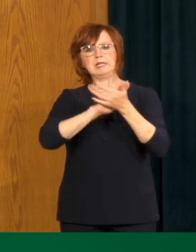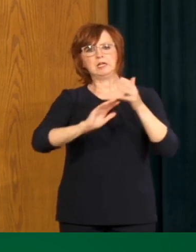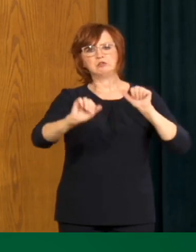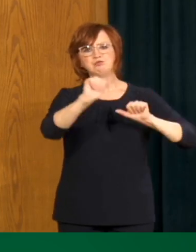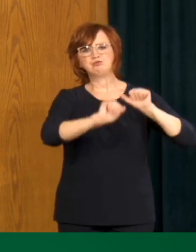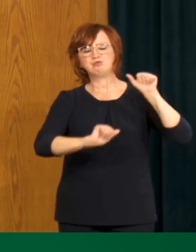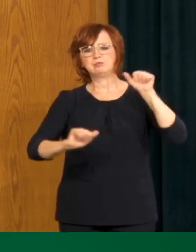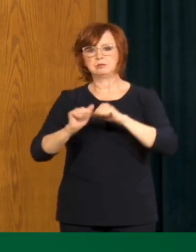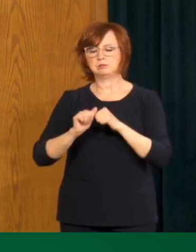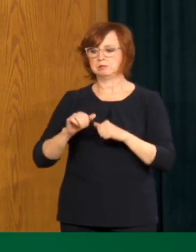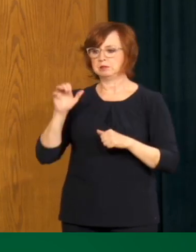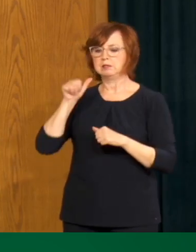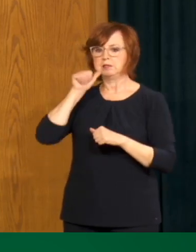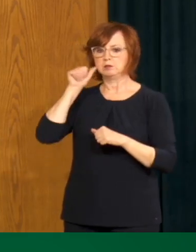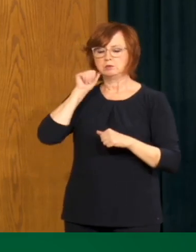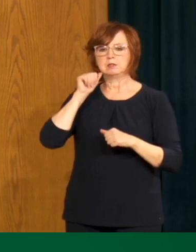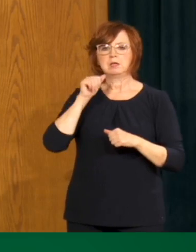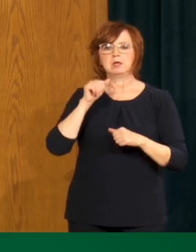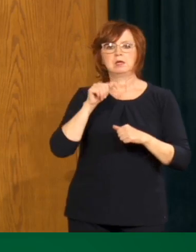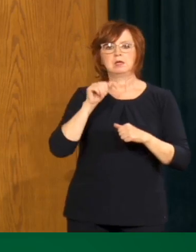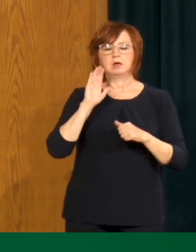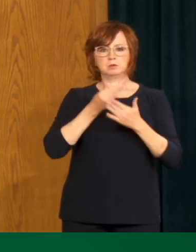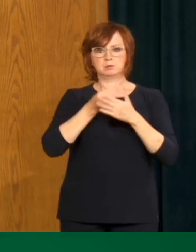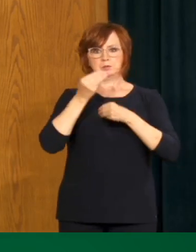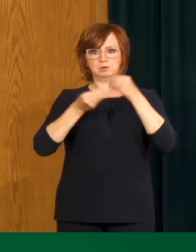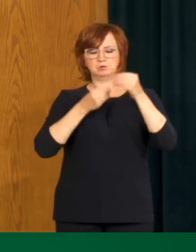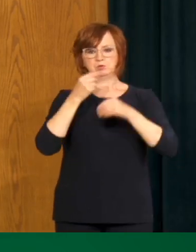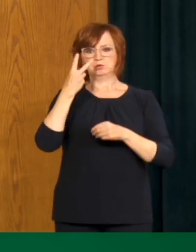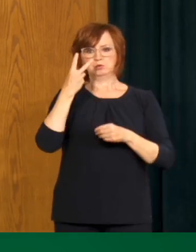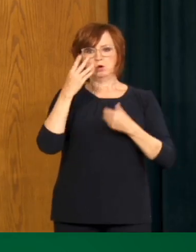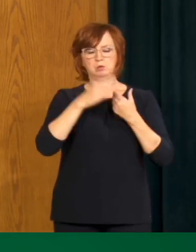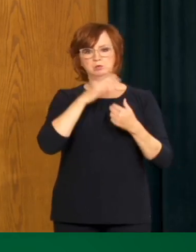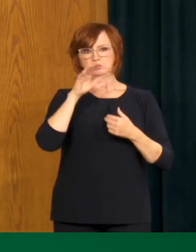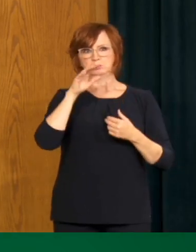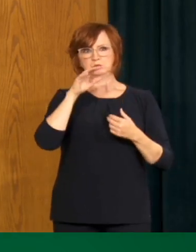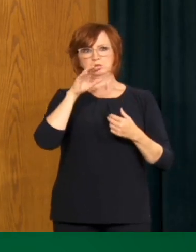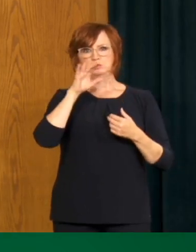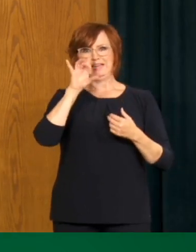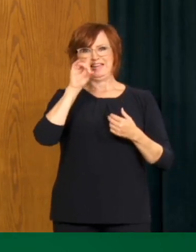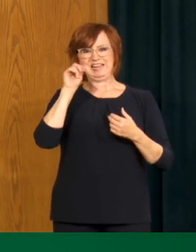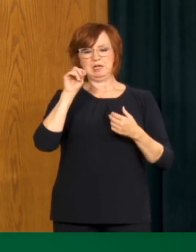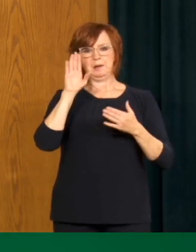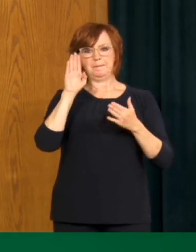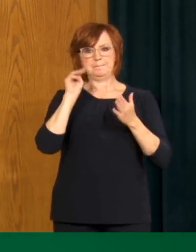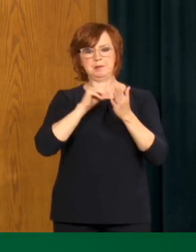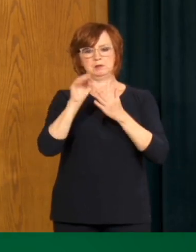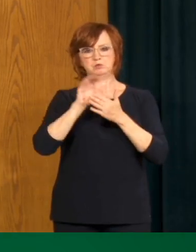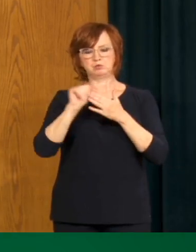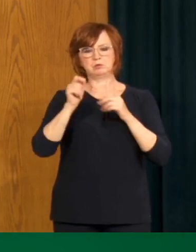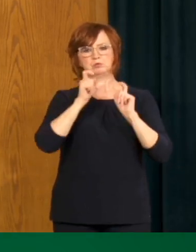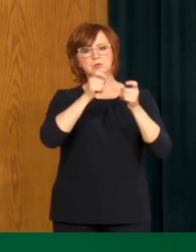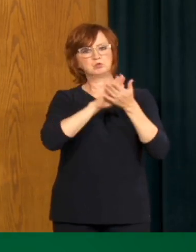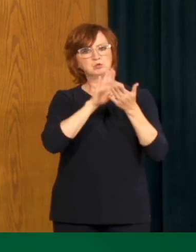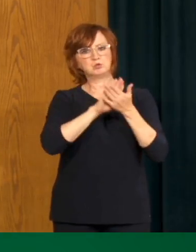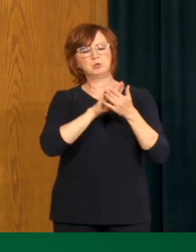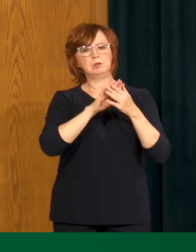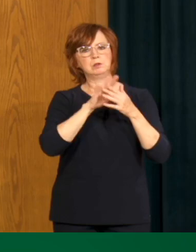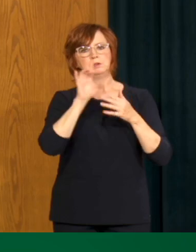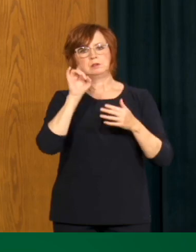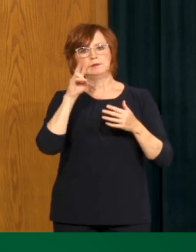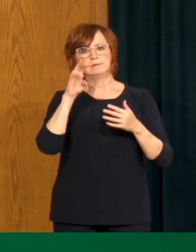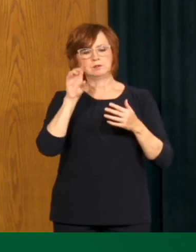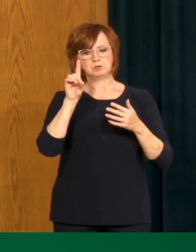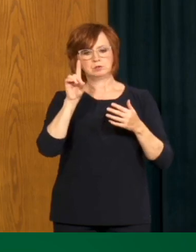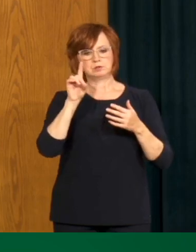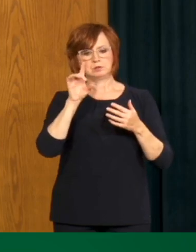was almost $80 million additional provided to the school divisions, as well as school divisions have been experiencing some savings